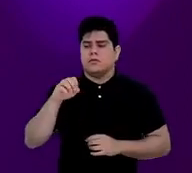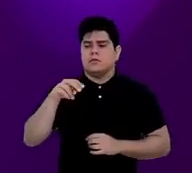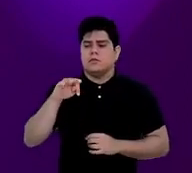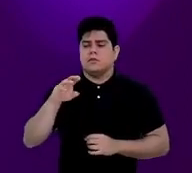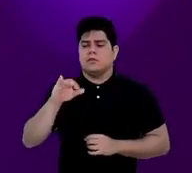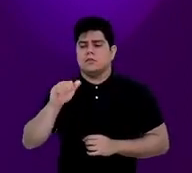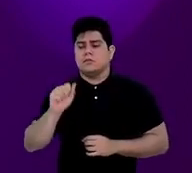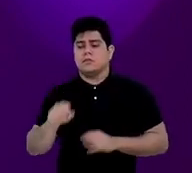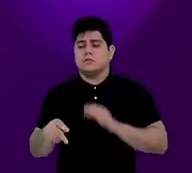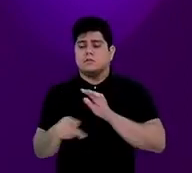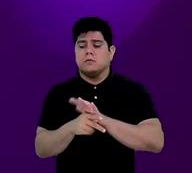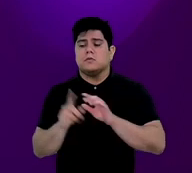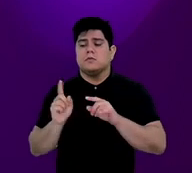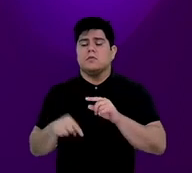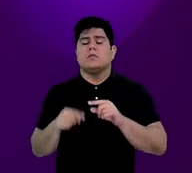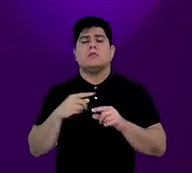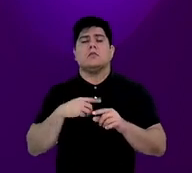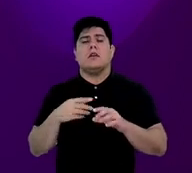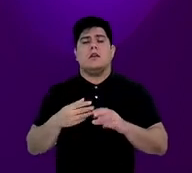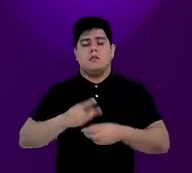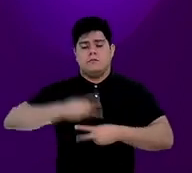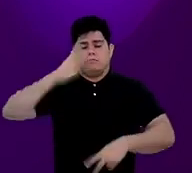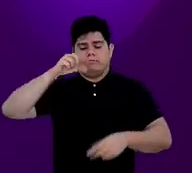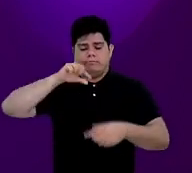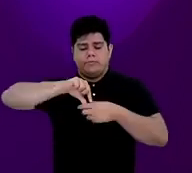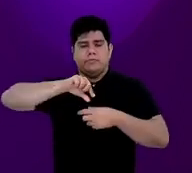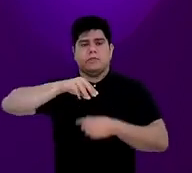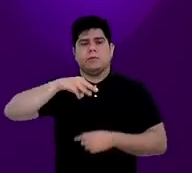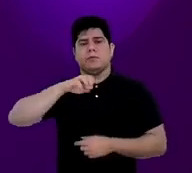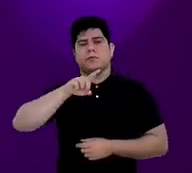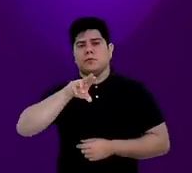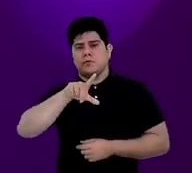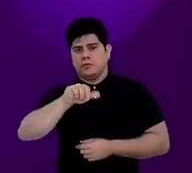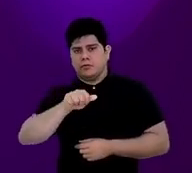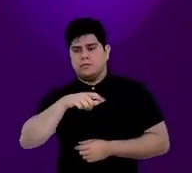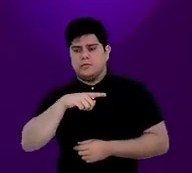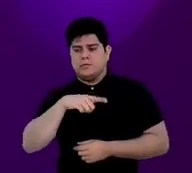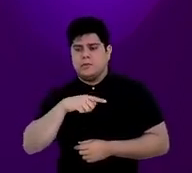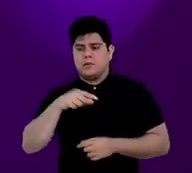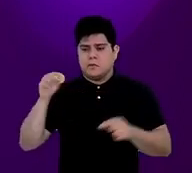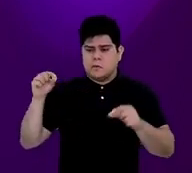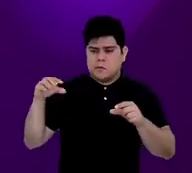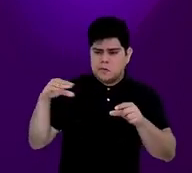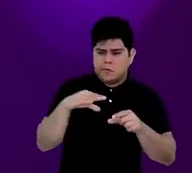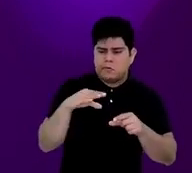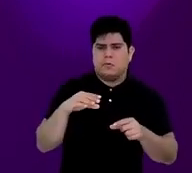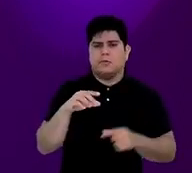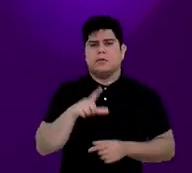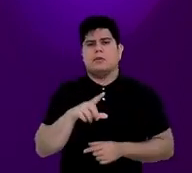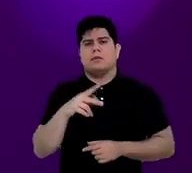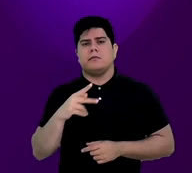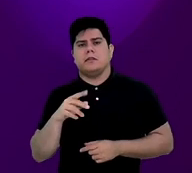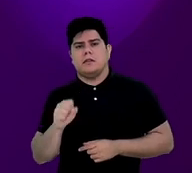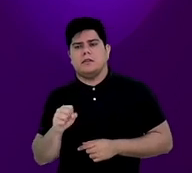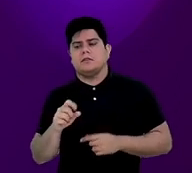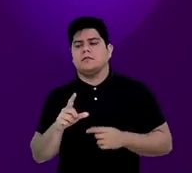with this LPS or with CPG, these are toll-like receptor